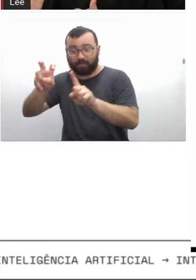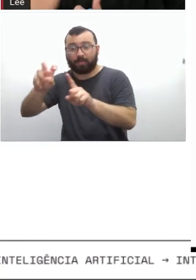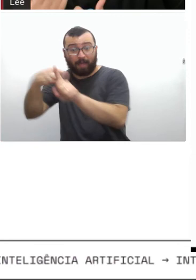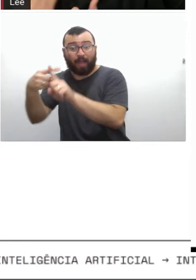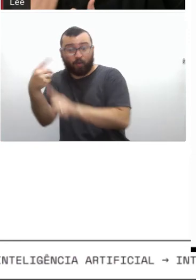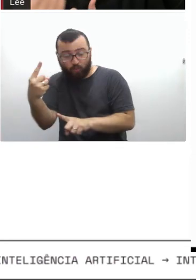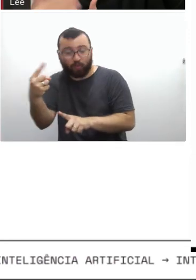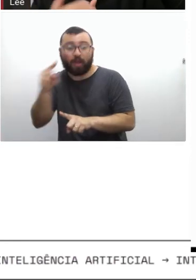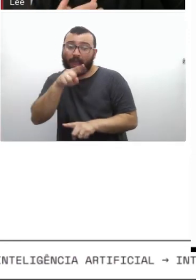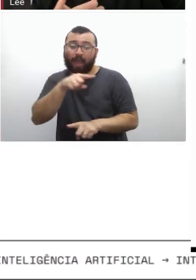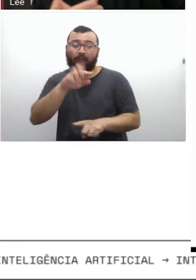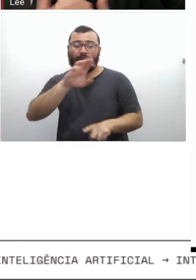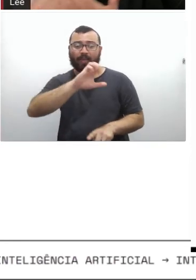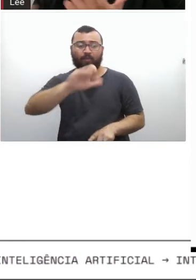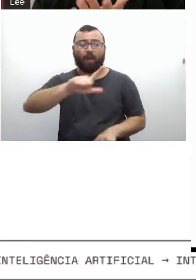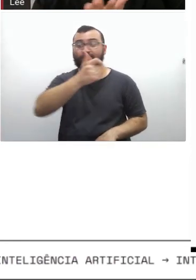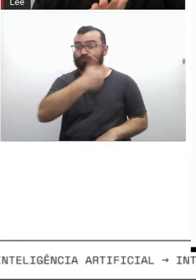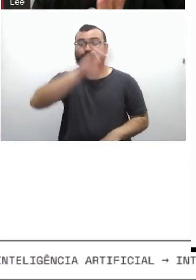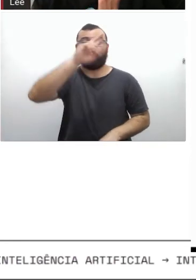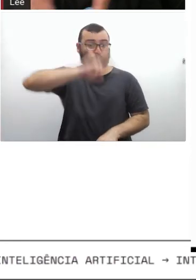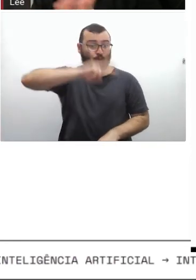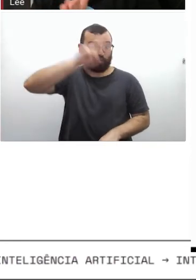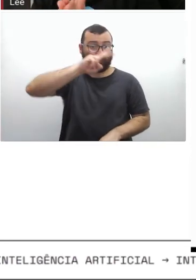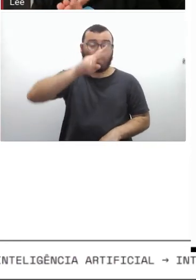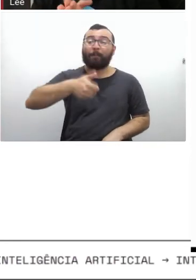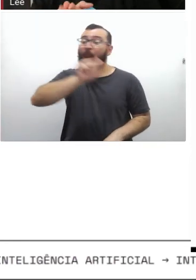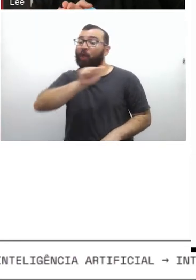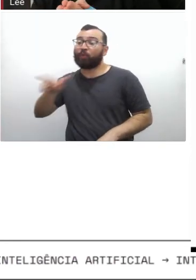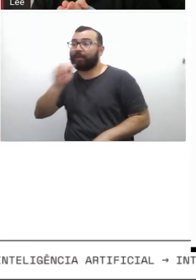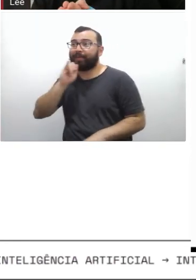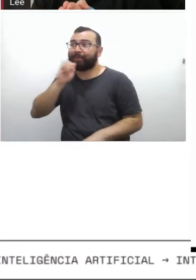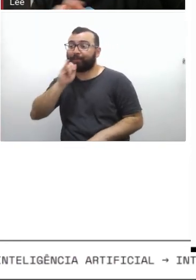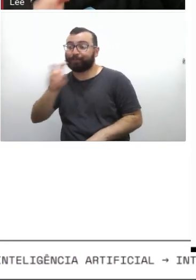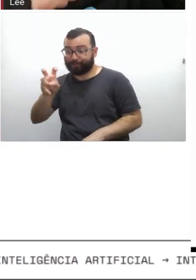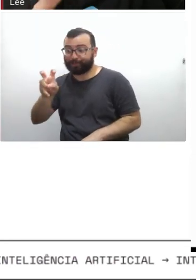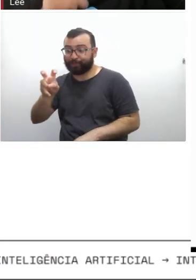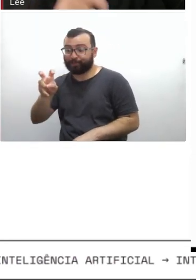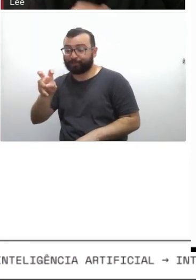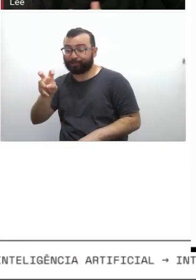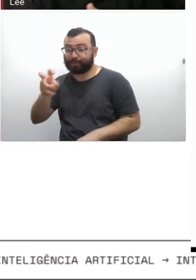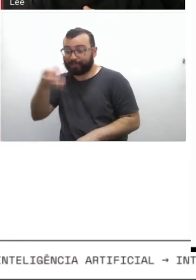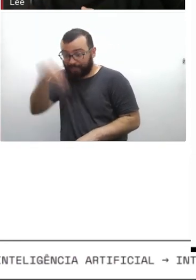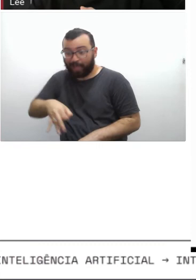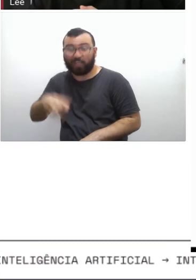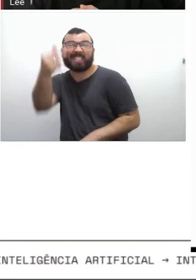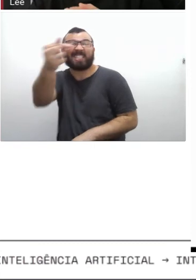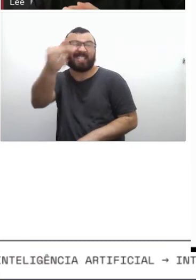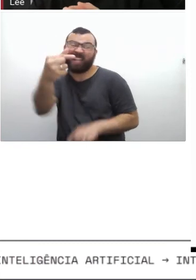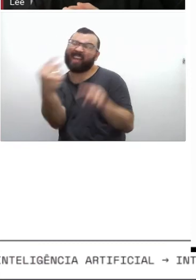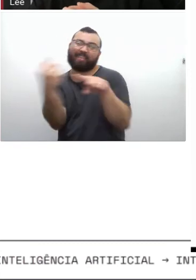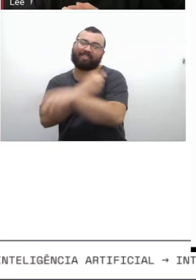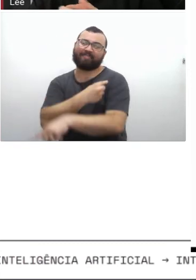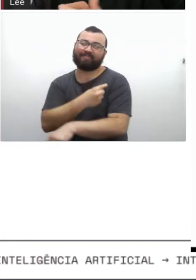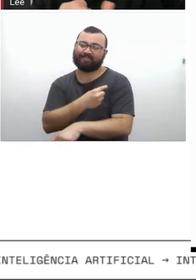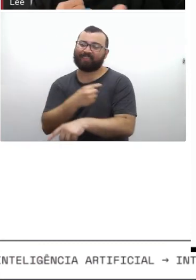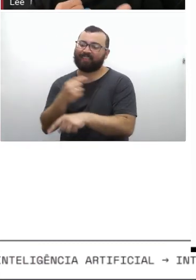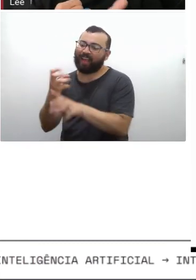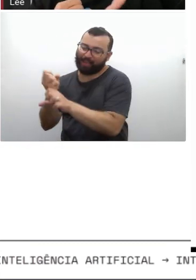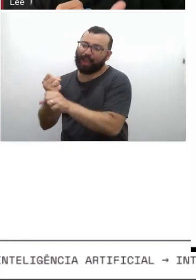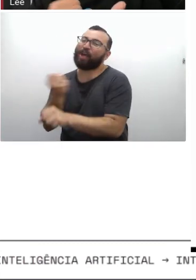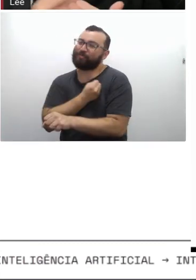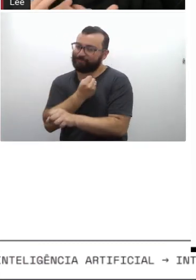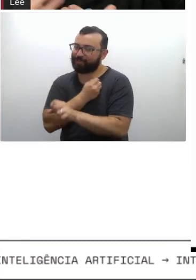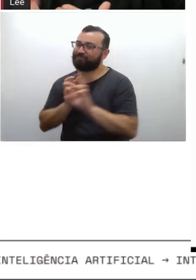a higher recall than when you would have 5 correctly detected intents and 7 missed request intents, because then you would